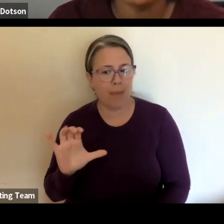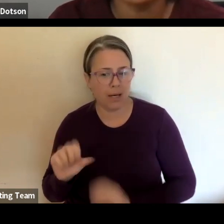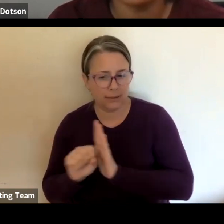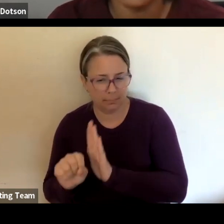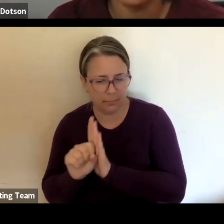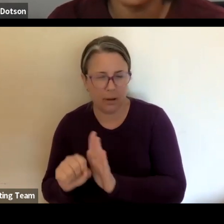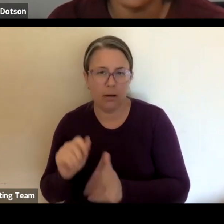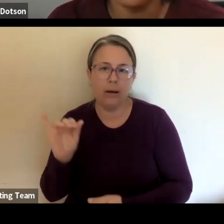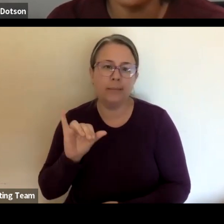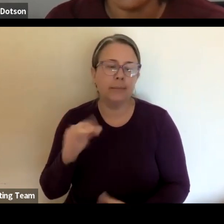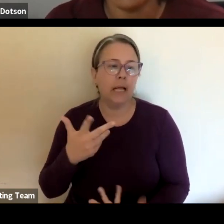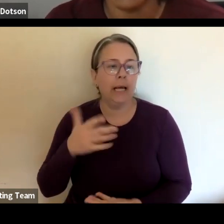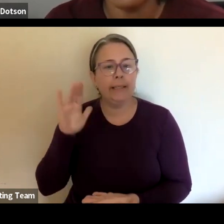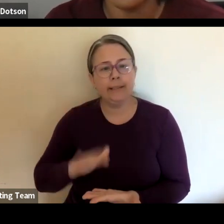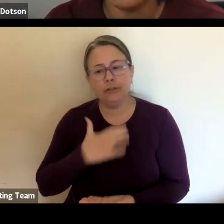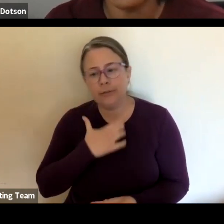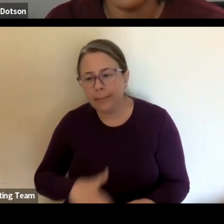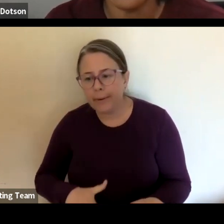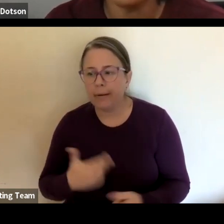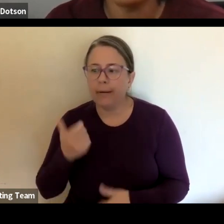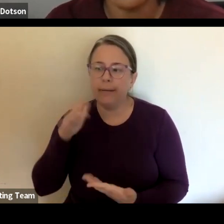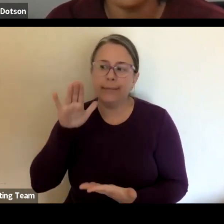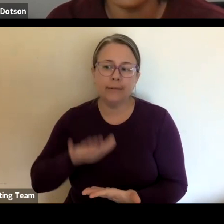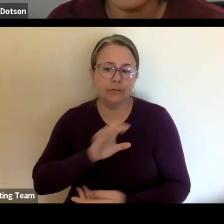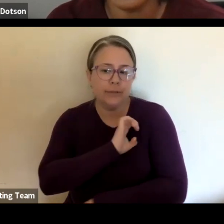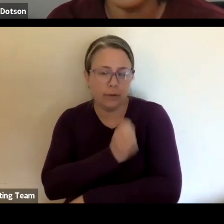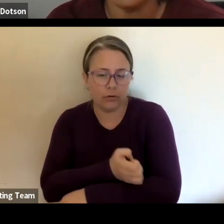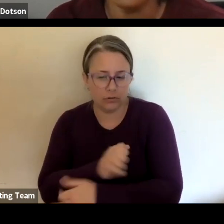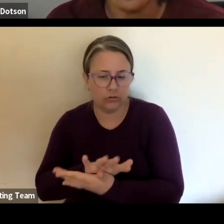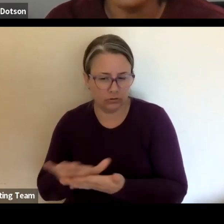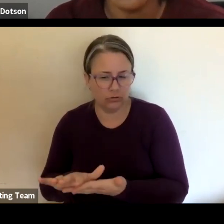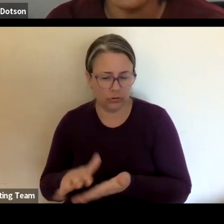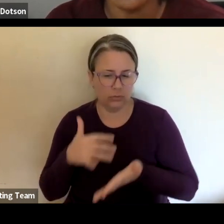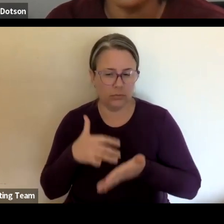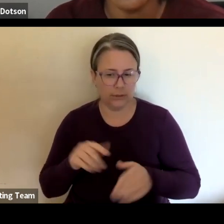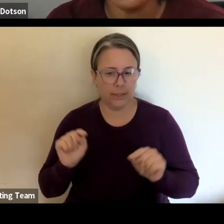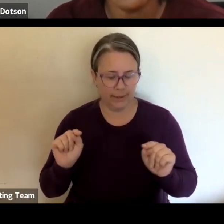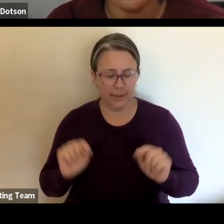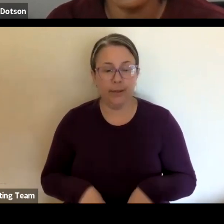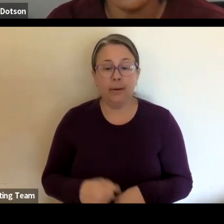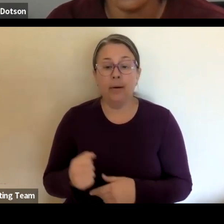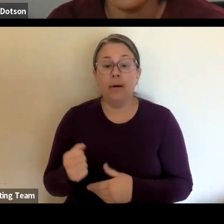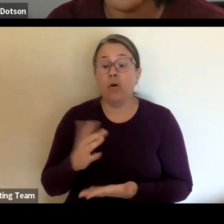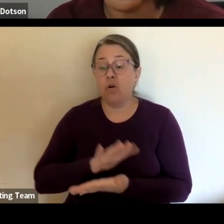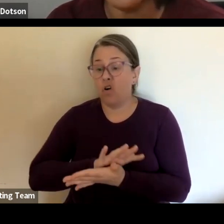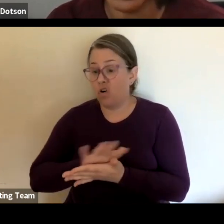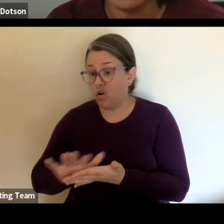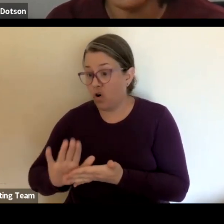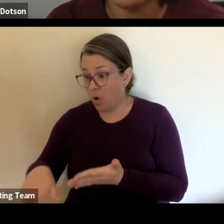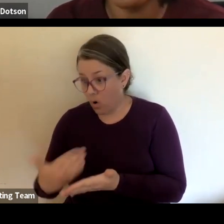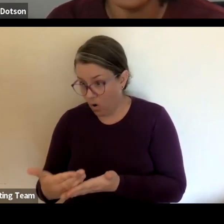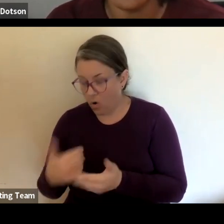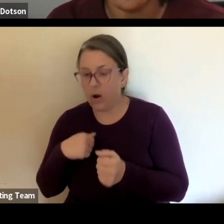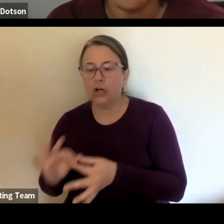energy, each of those showed a relationship with white matter lesion volume. So the higher the